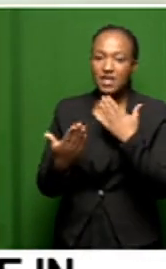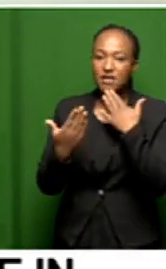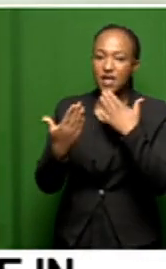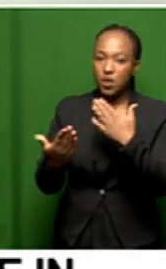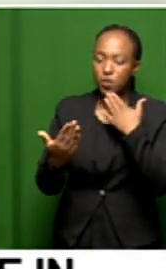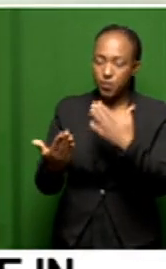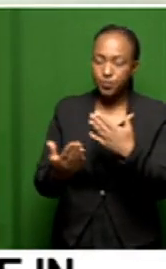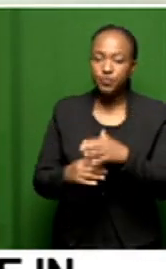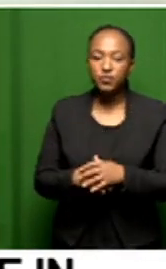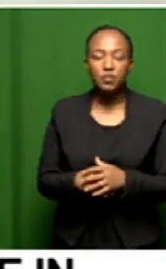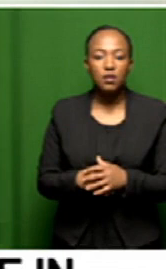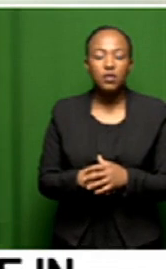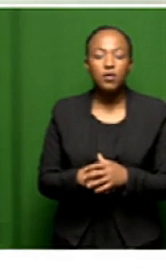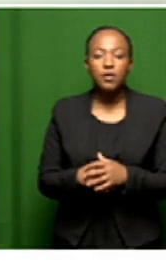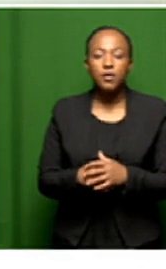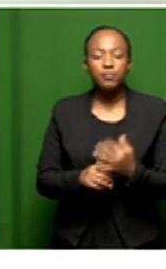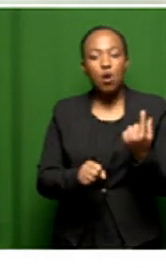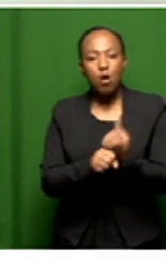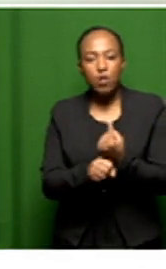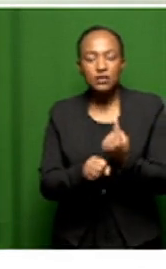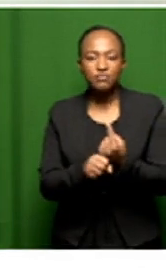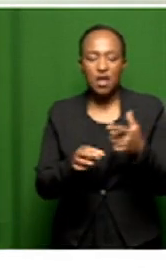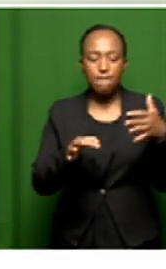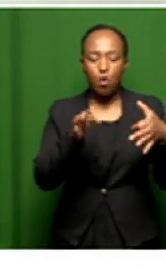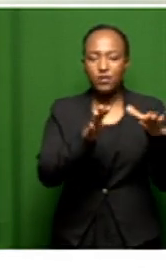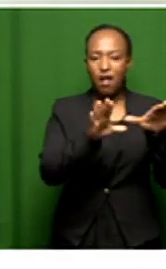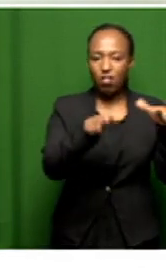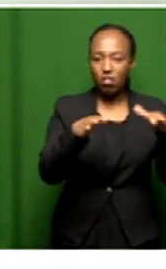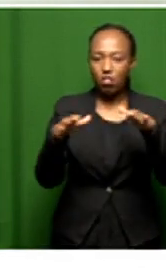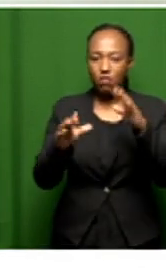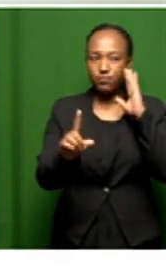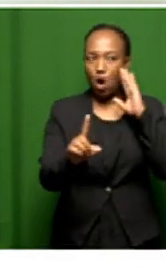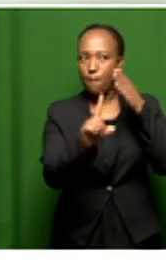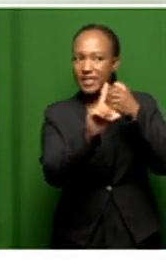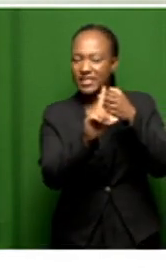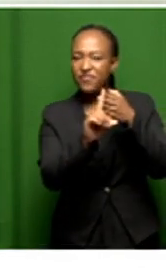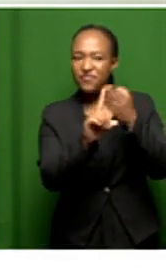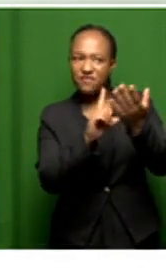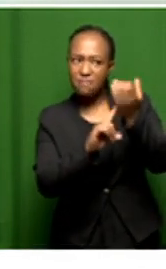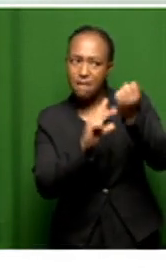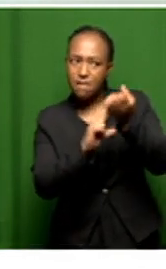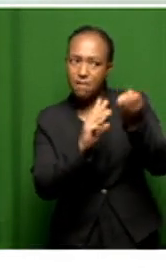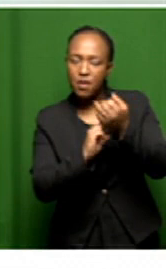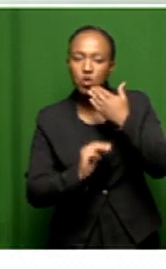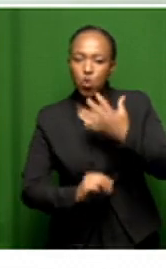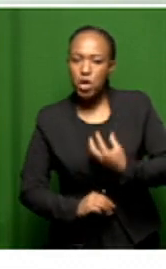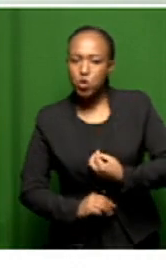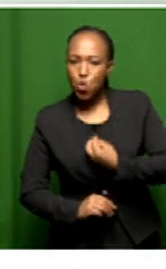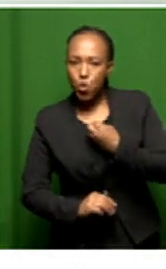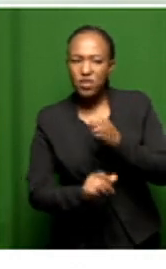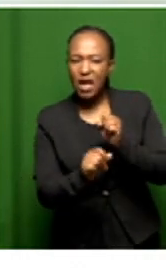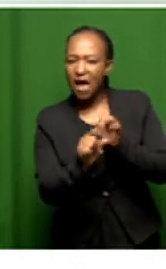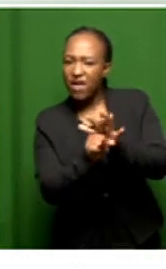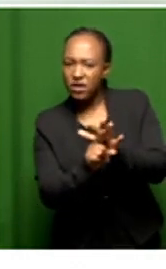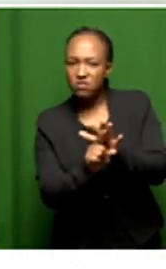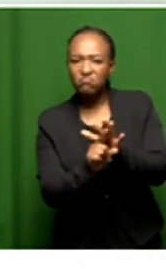it's always trying to contextualize these political objectives to youth and how it affects them or impacts them in